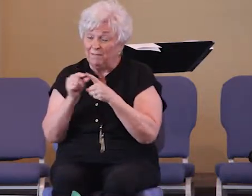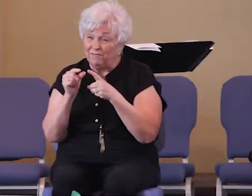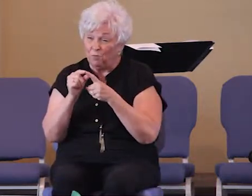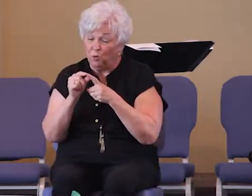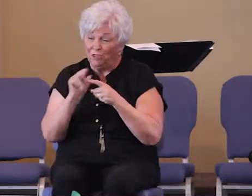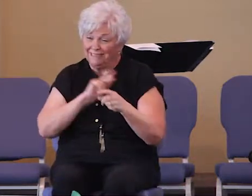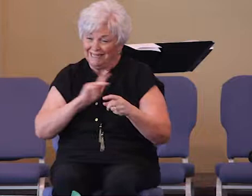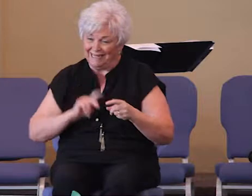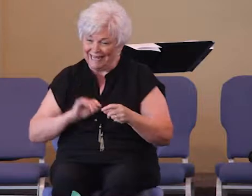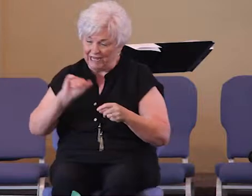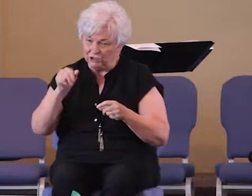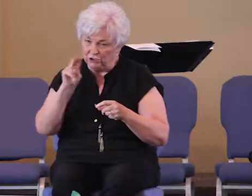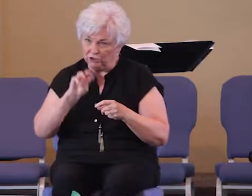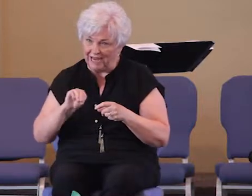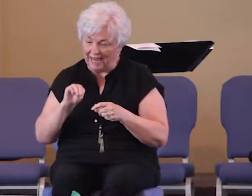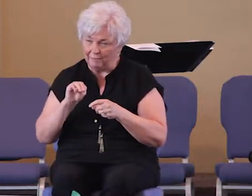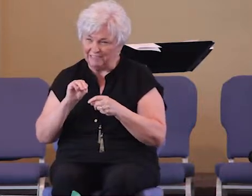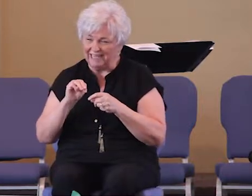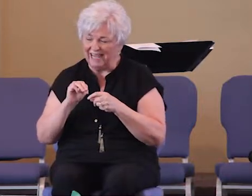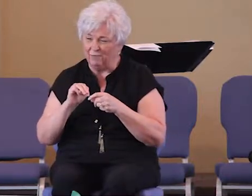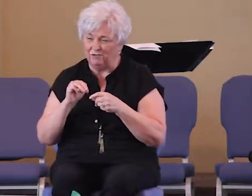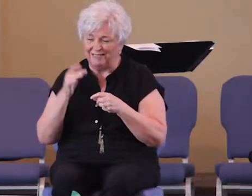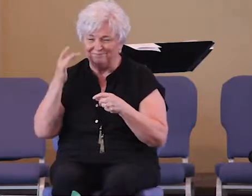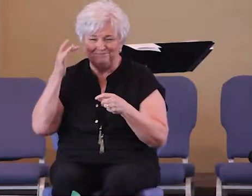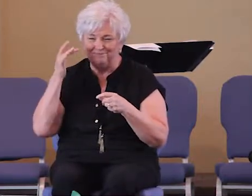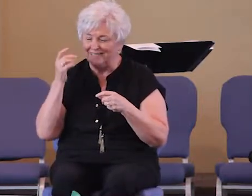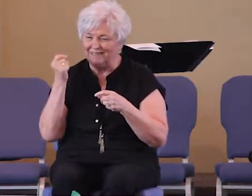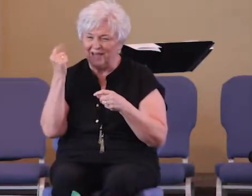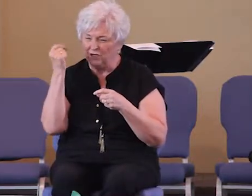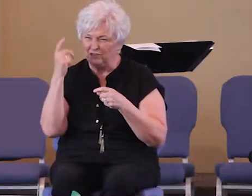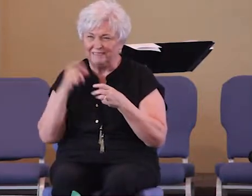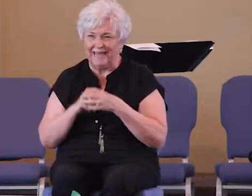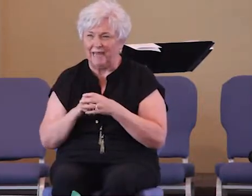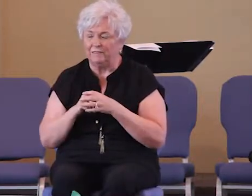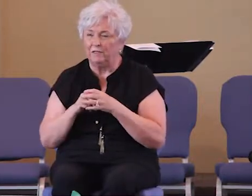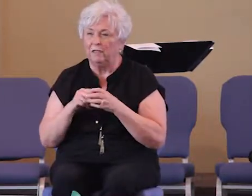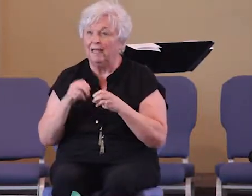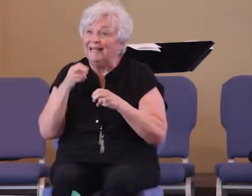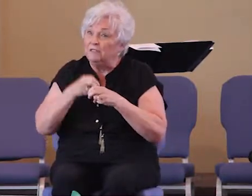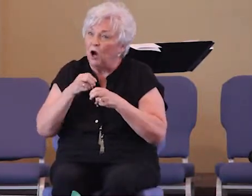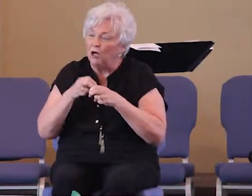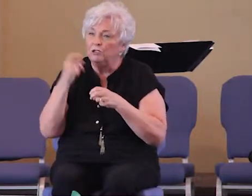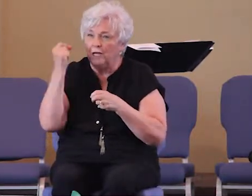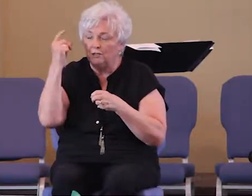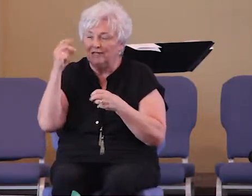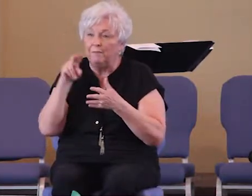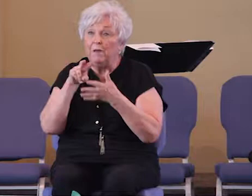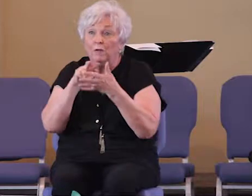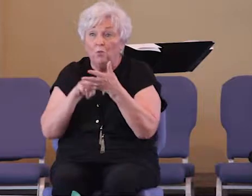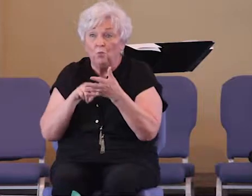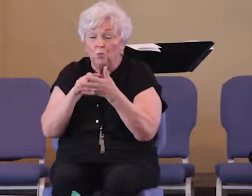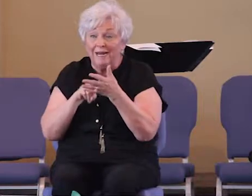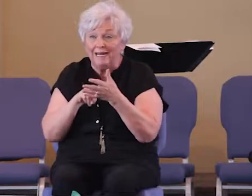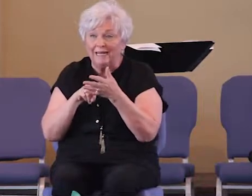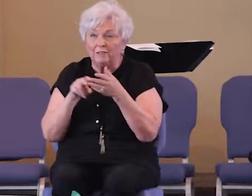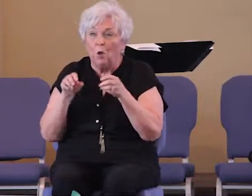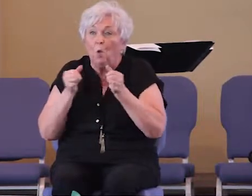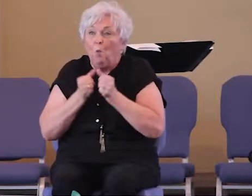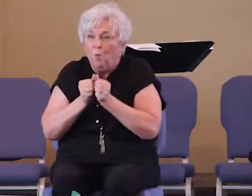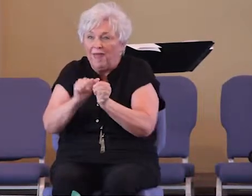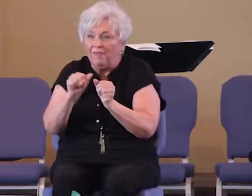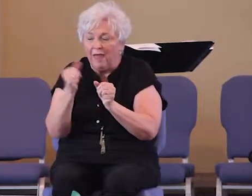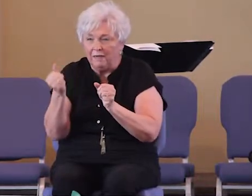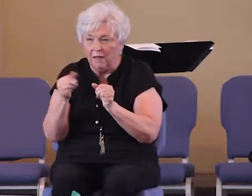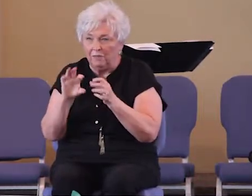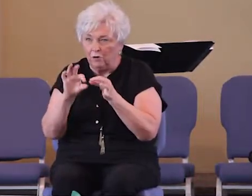uses, it will make zero sense to you. Not that you can't read it, but read alongside, let's say, the NIV,